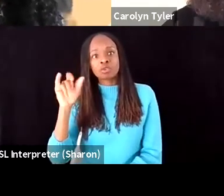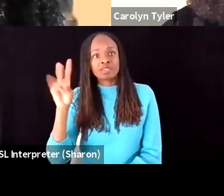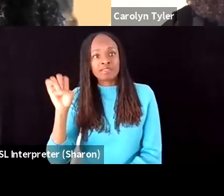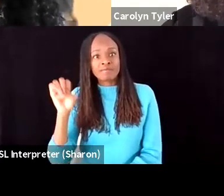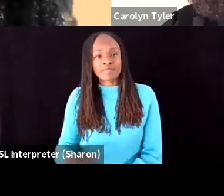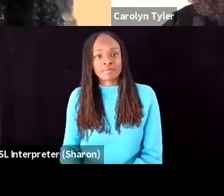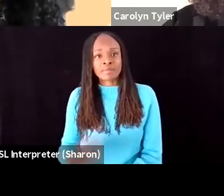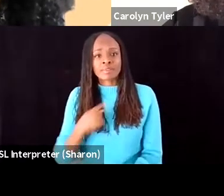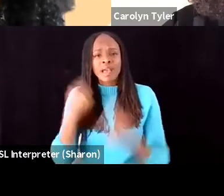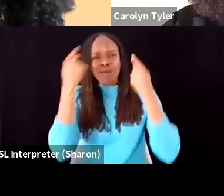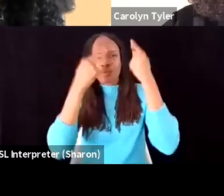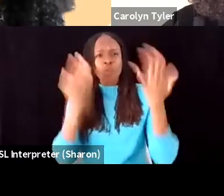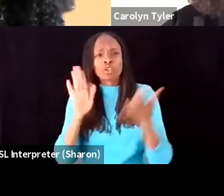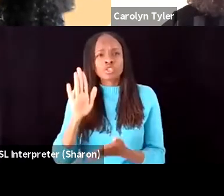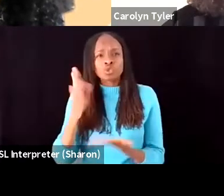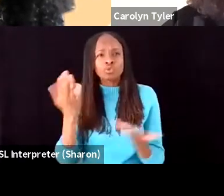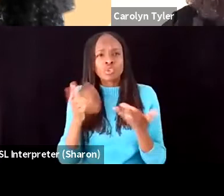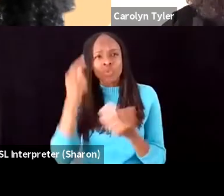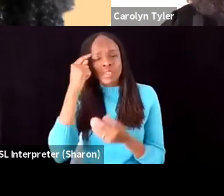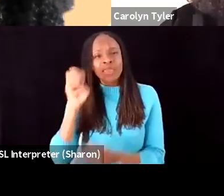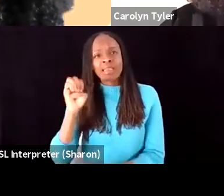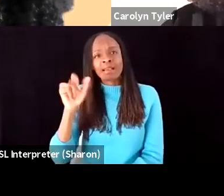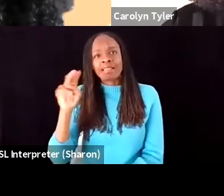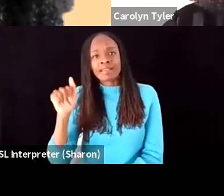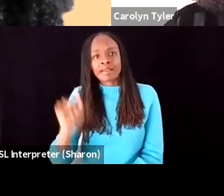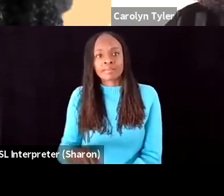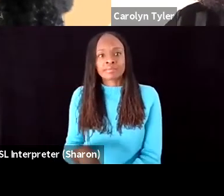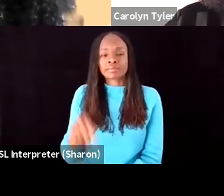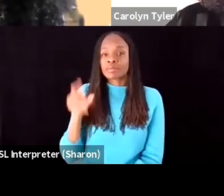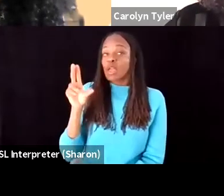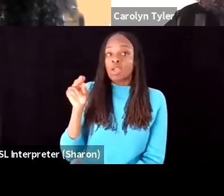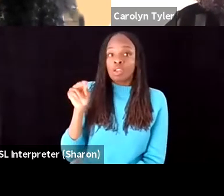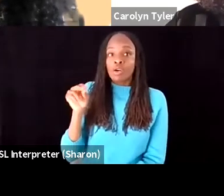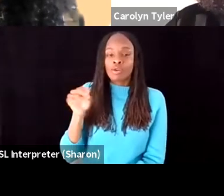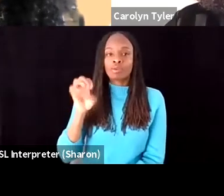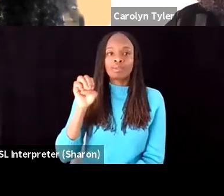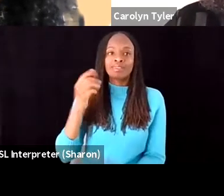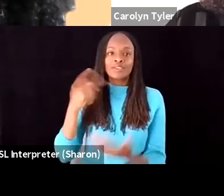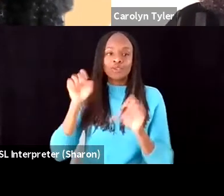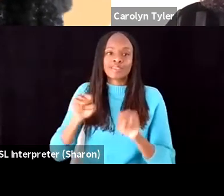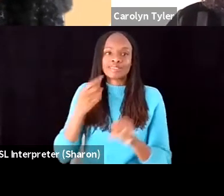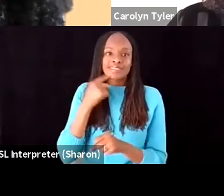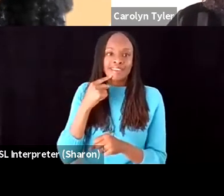I'm wondering your thoughts, Elena. Yeah. Emily, I'm sorry. No, it's okay. I go by both, so it's all right.